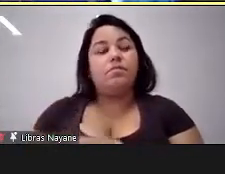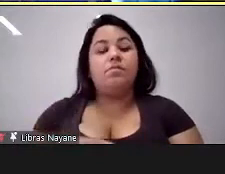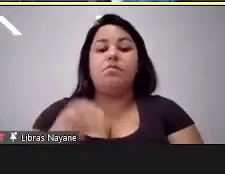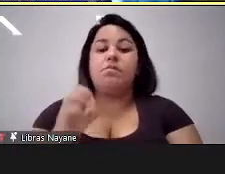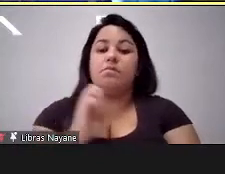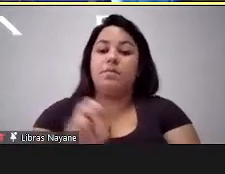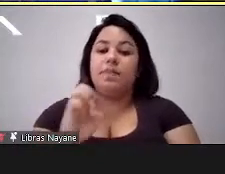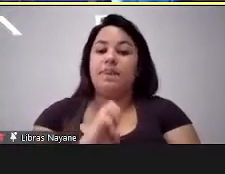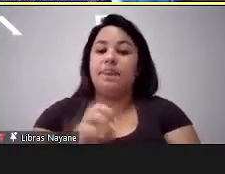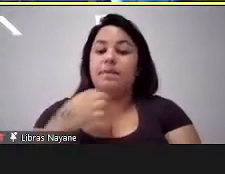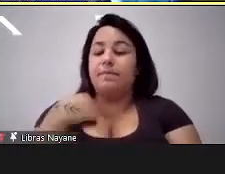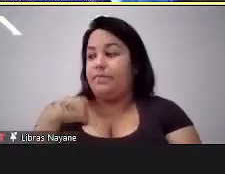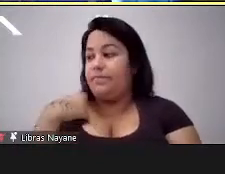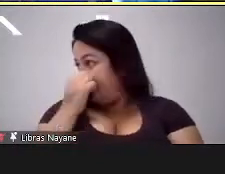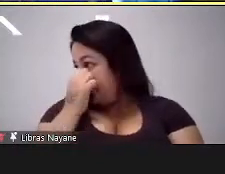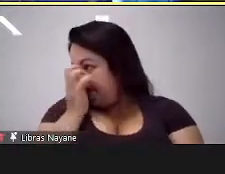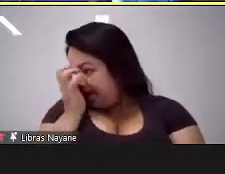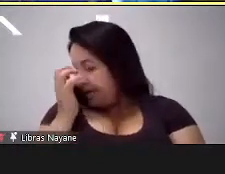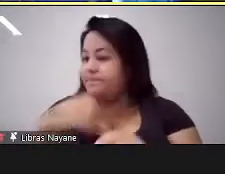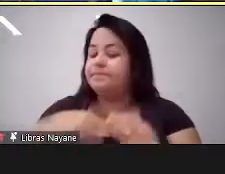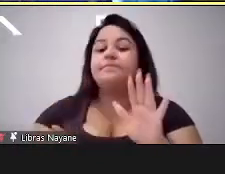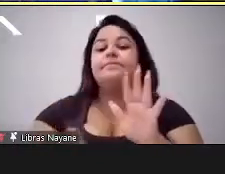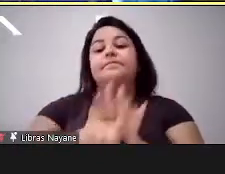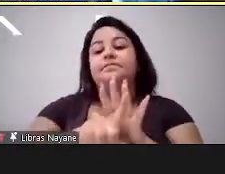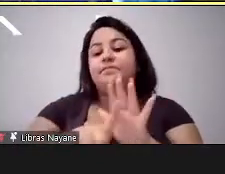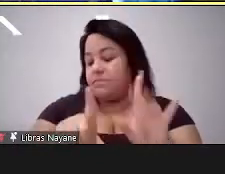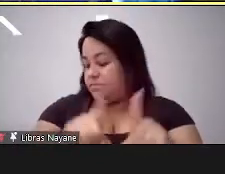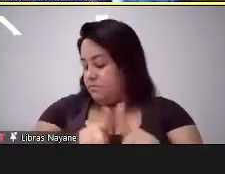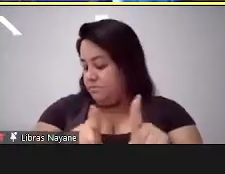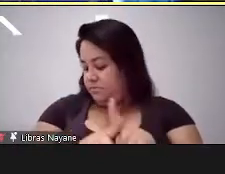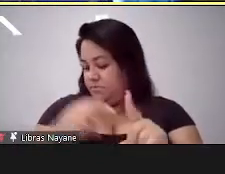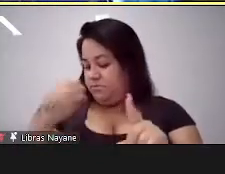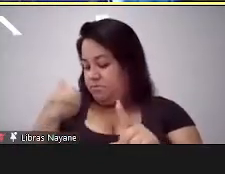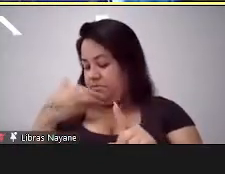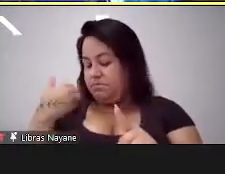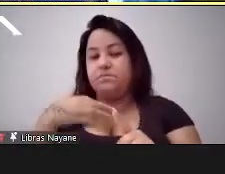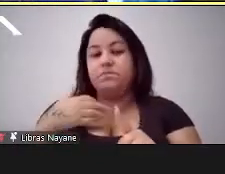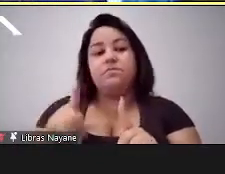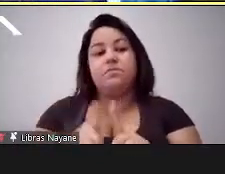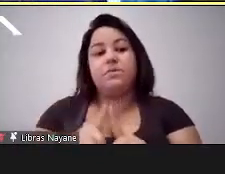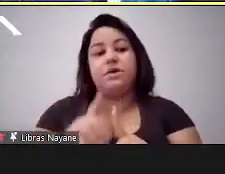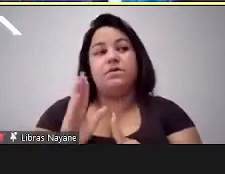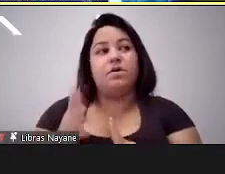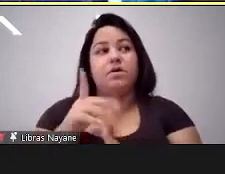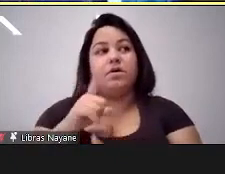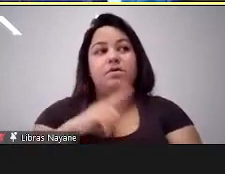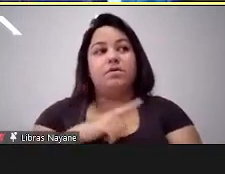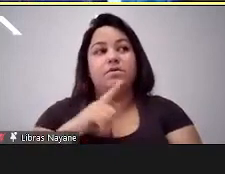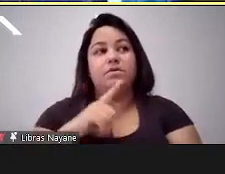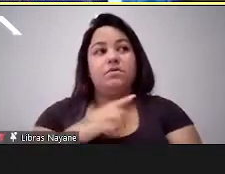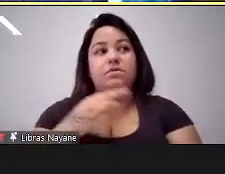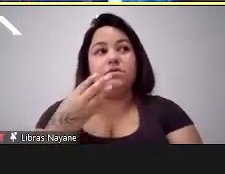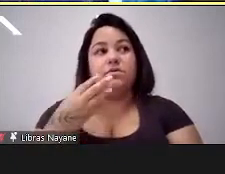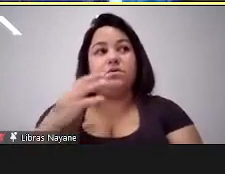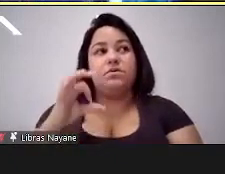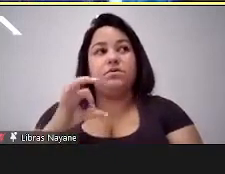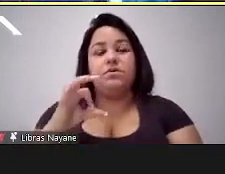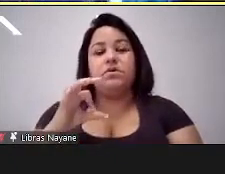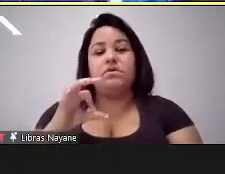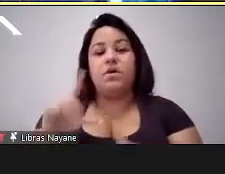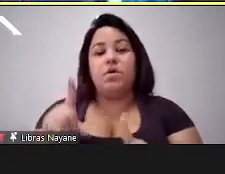federal entities that have approved these laws that instituted the RPC. We have